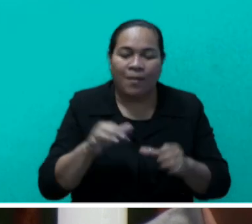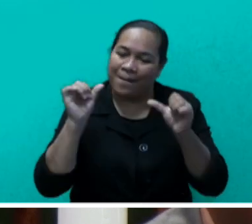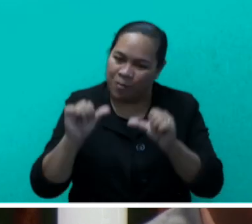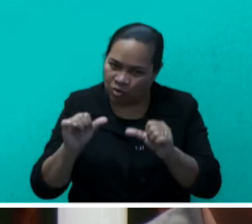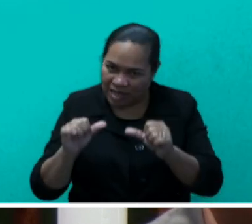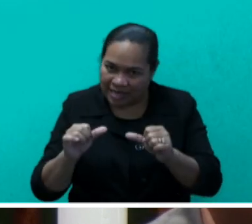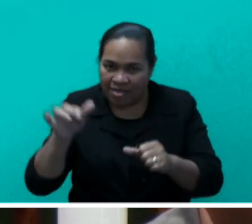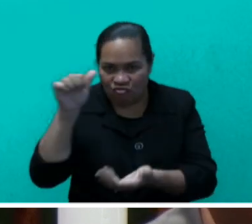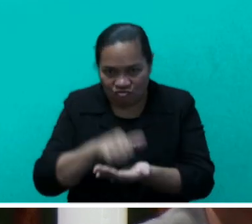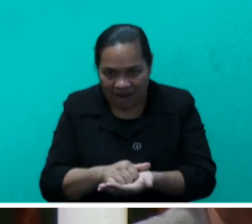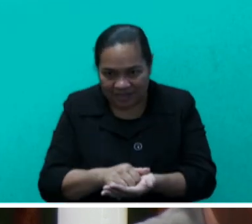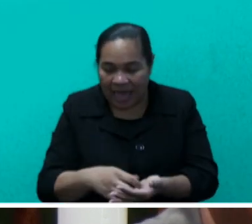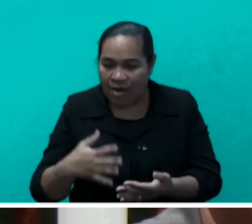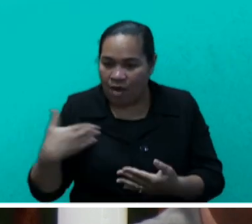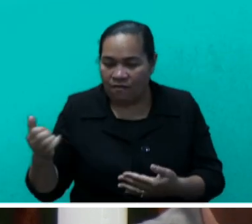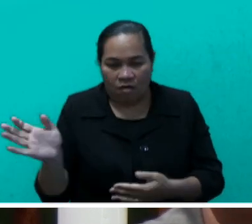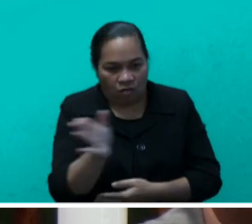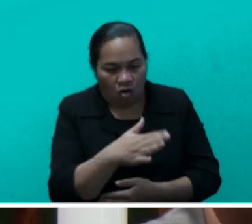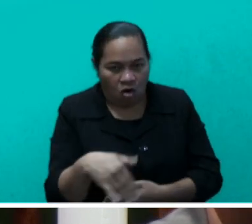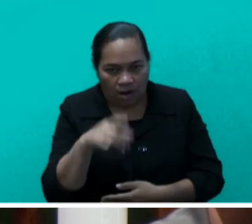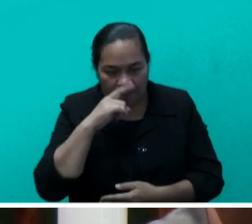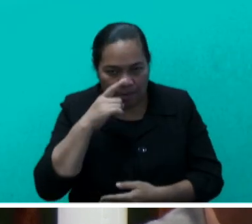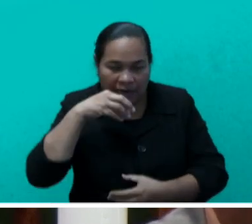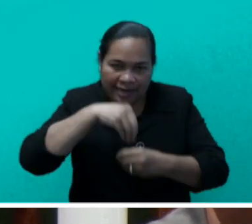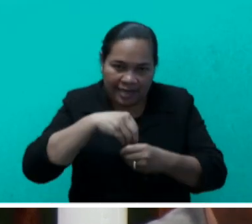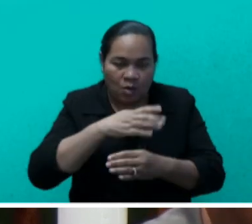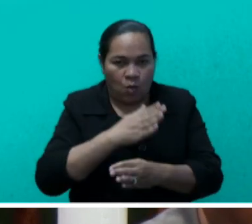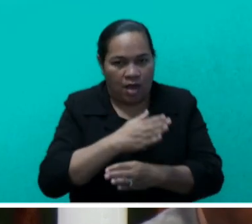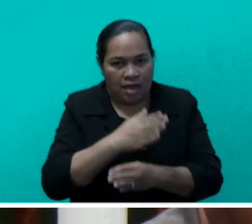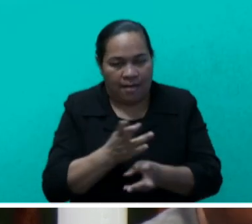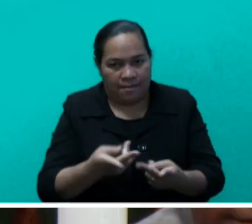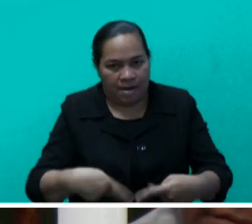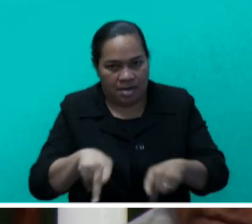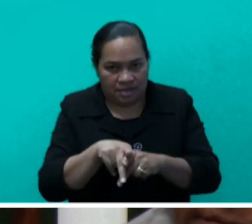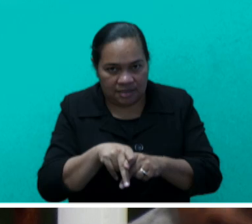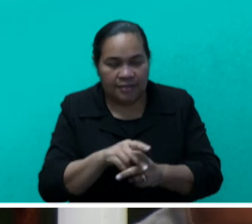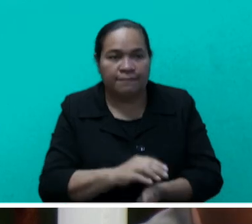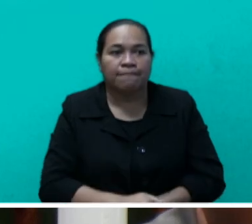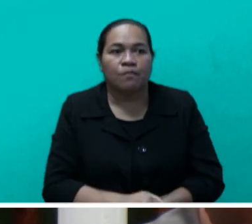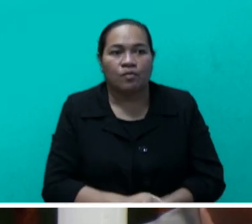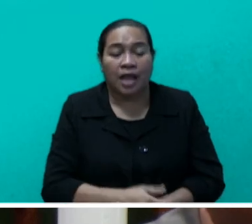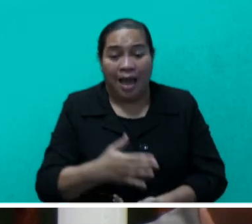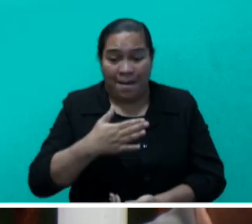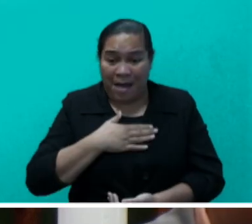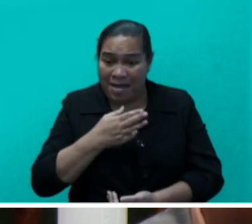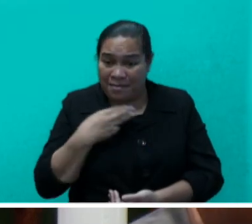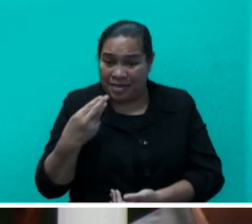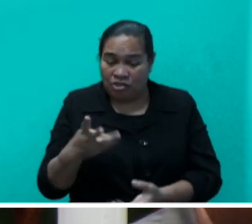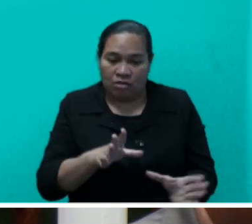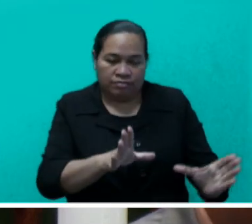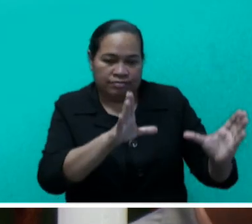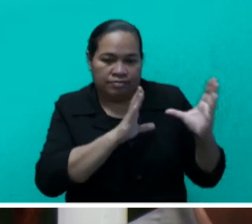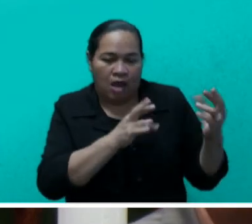rights and welfare of all individuals in the workforce. Mr. Speaker, sir, my ministry is tasked to